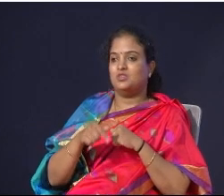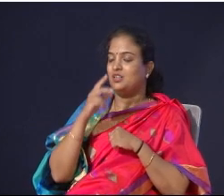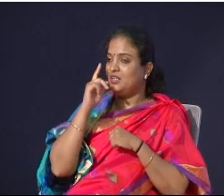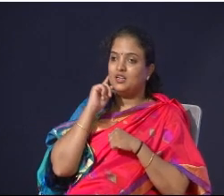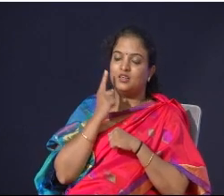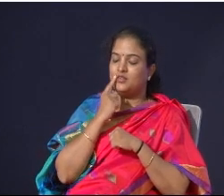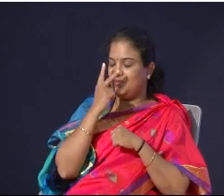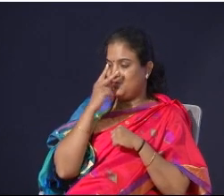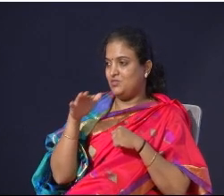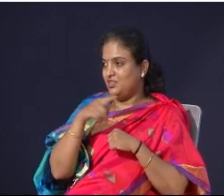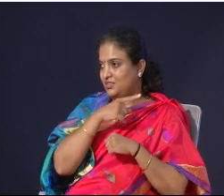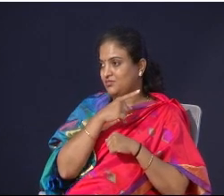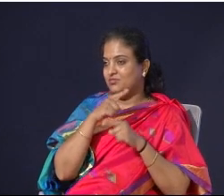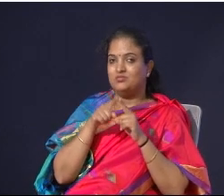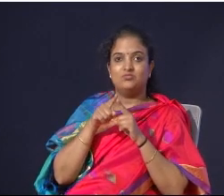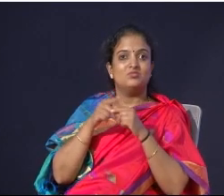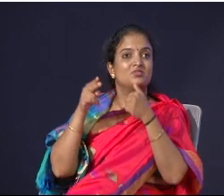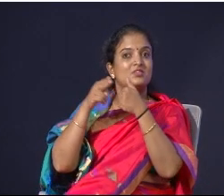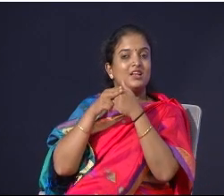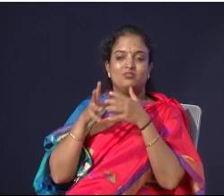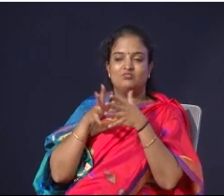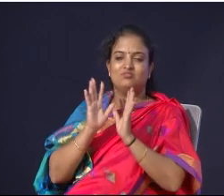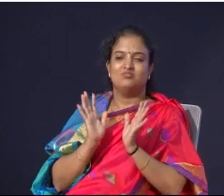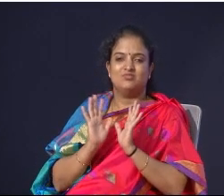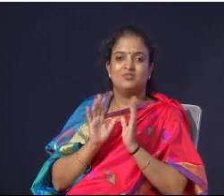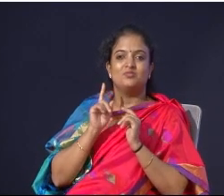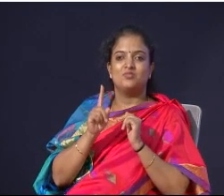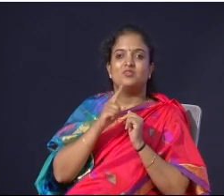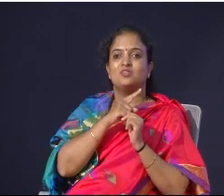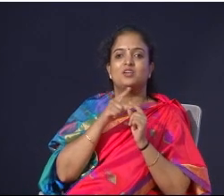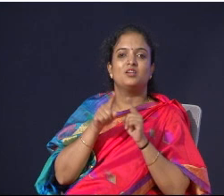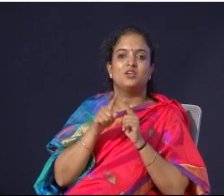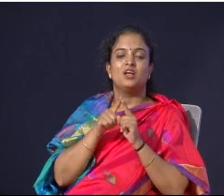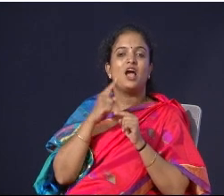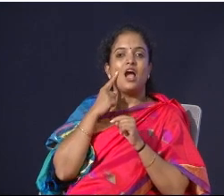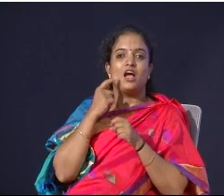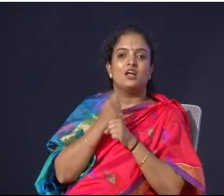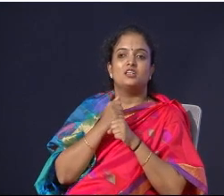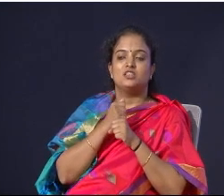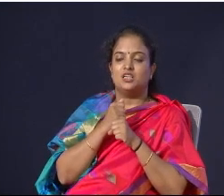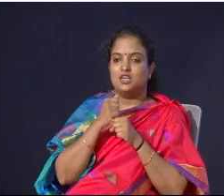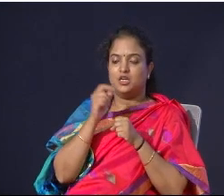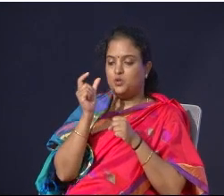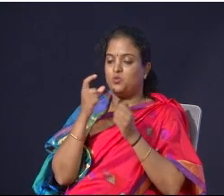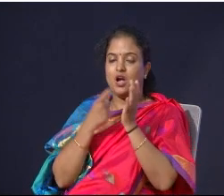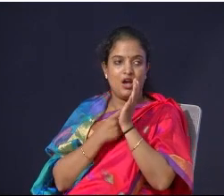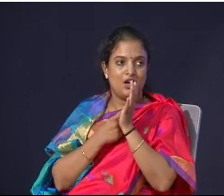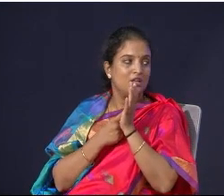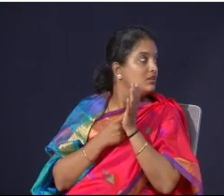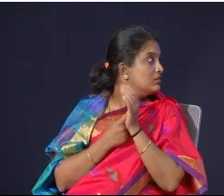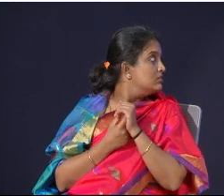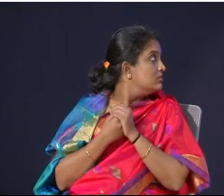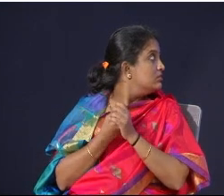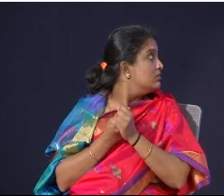Again, this child was not labeled as deaf-blind, but she was IUGR intrauterine growth